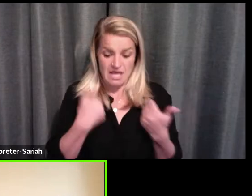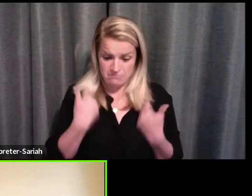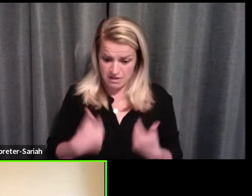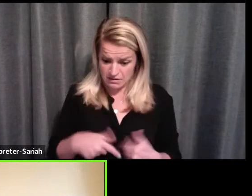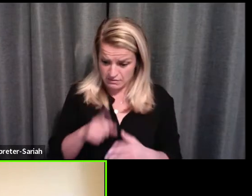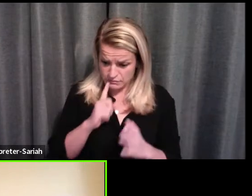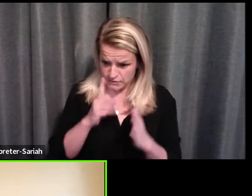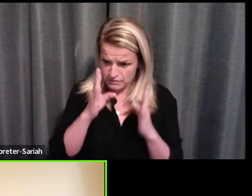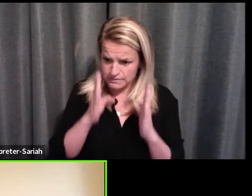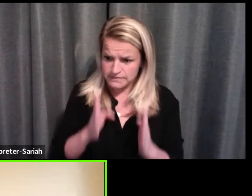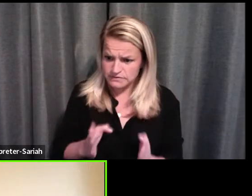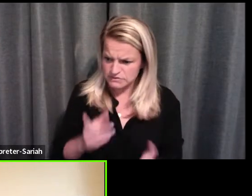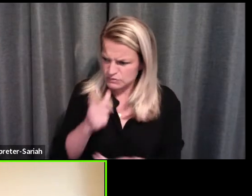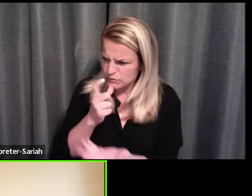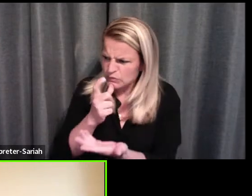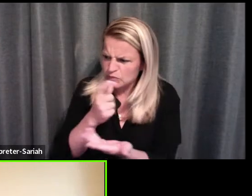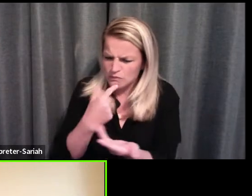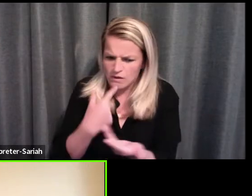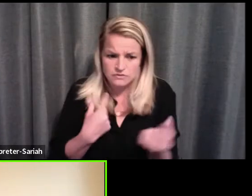person.